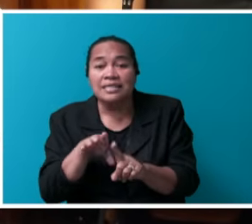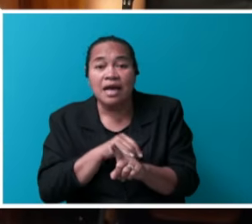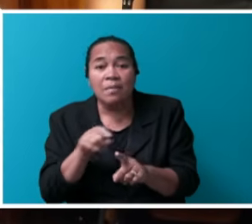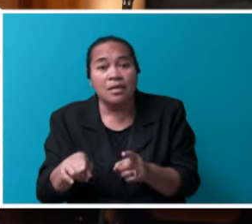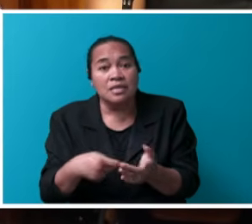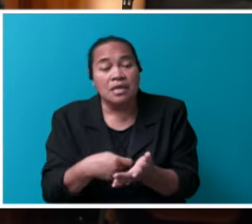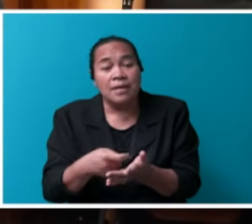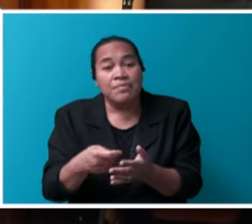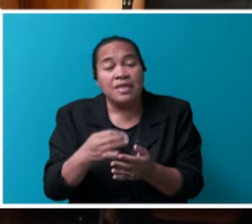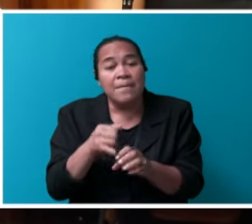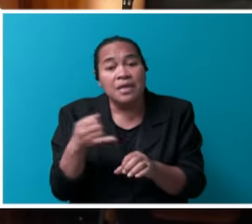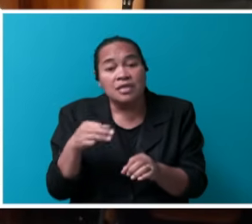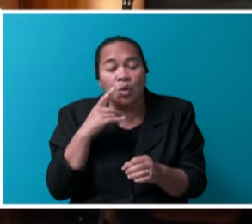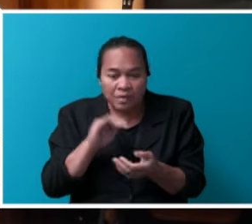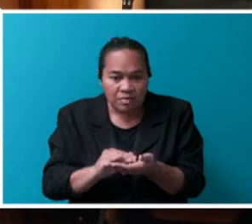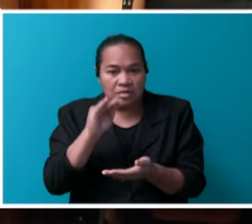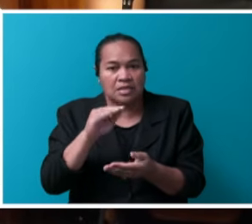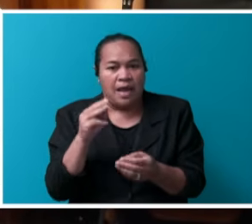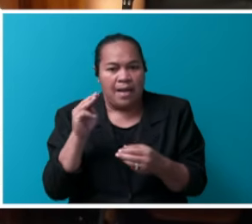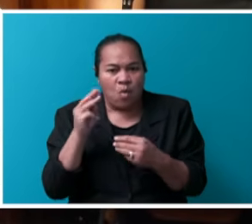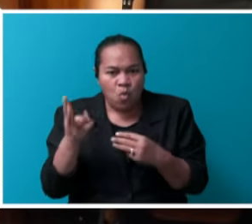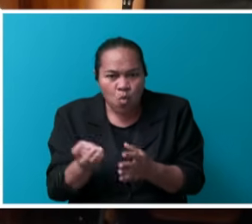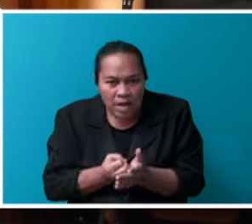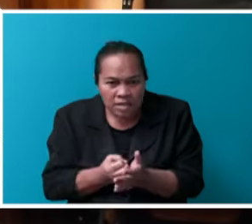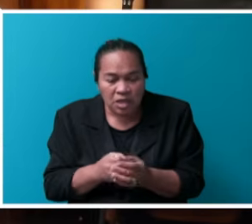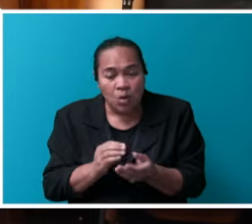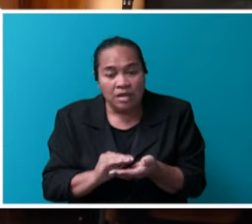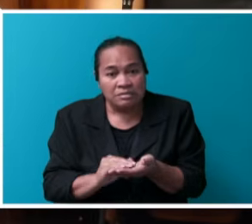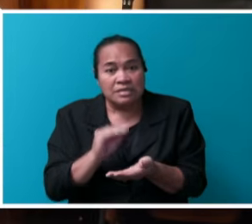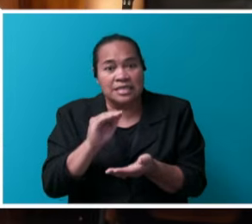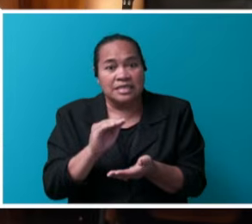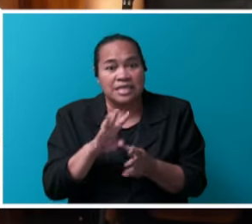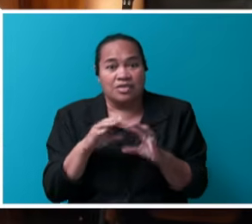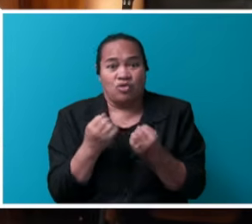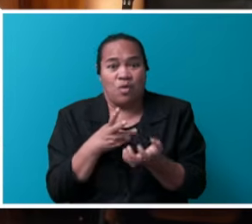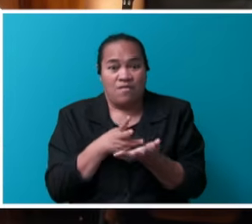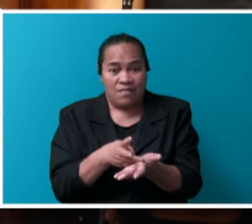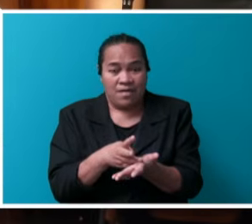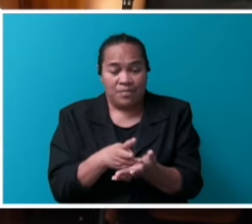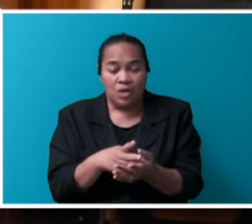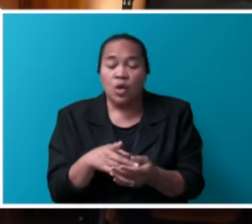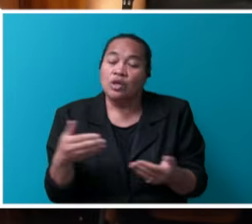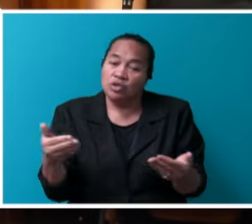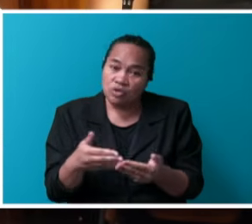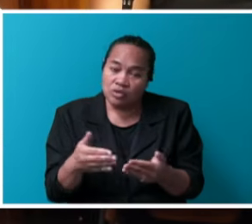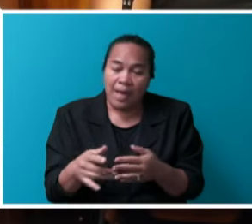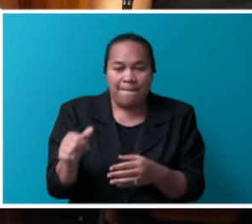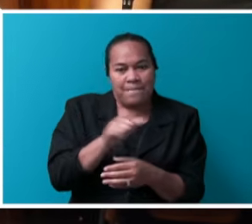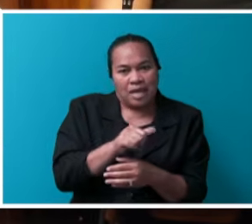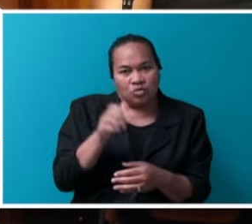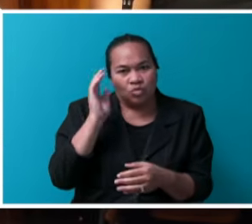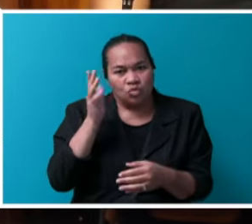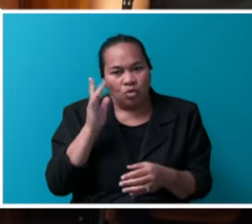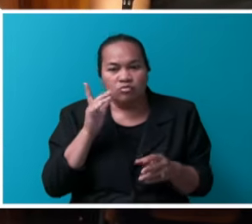increased the minimum wage and increased social welfare payments. We introduced the back-to-school support to ensure that our children were